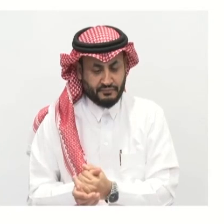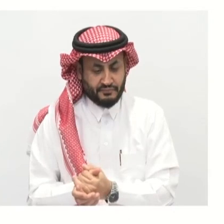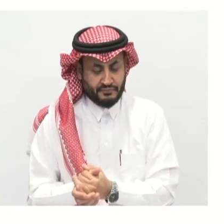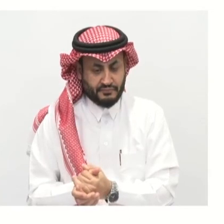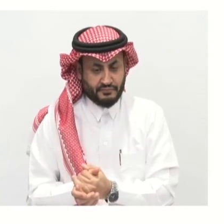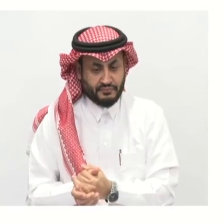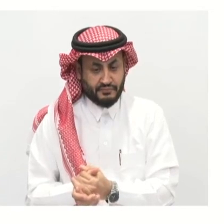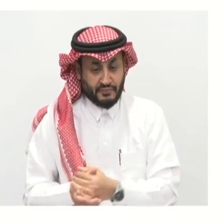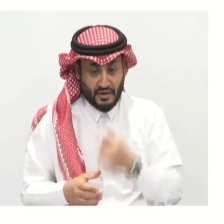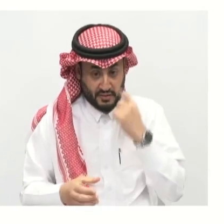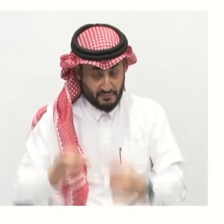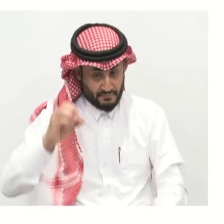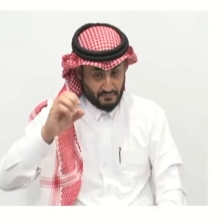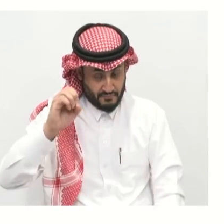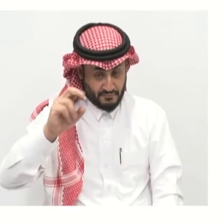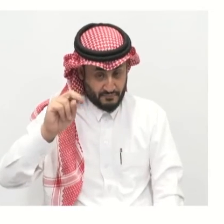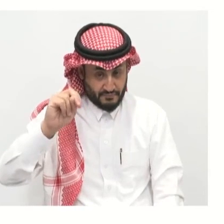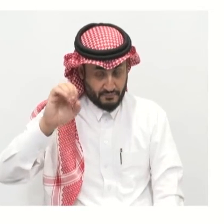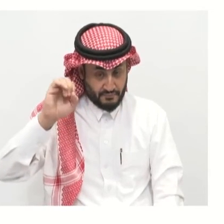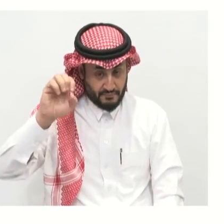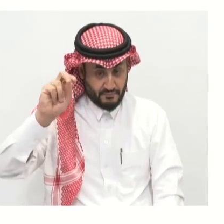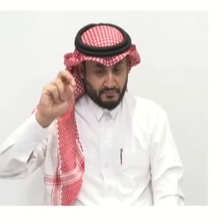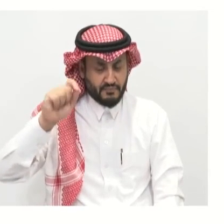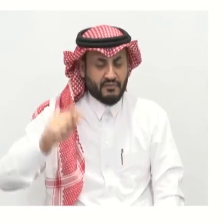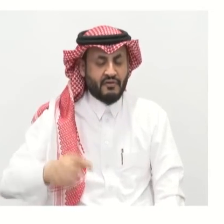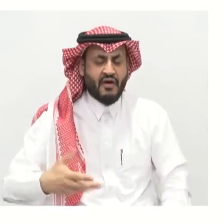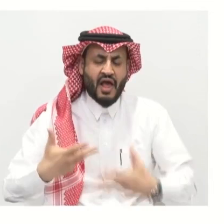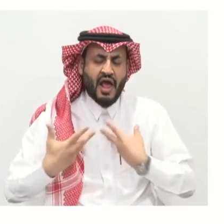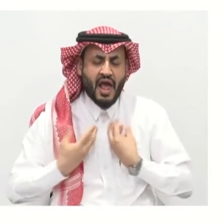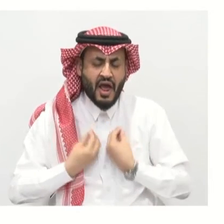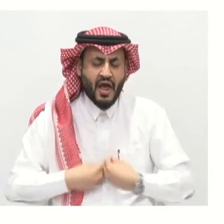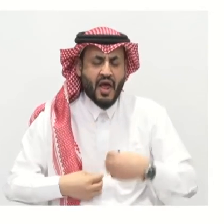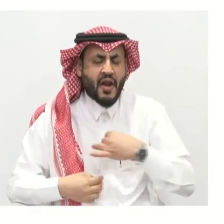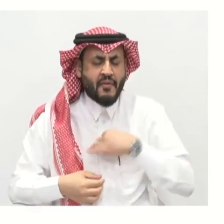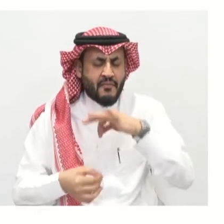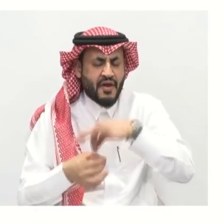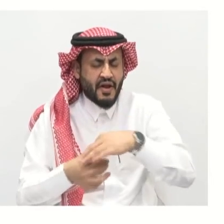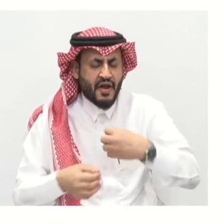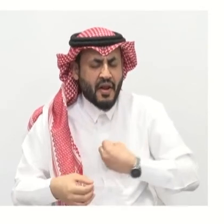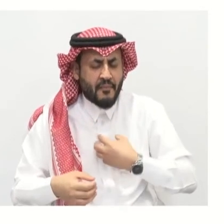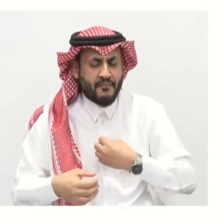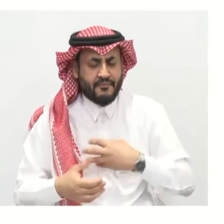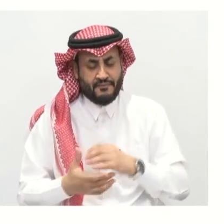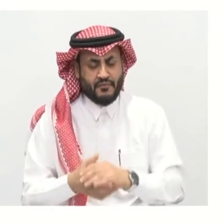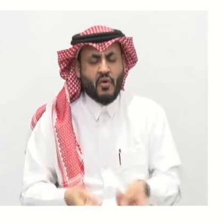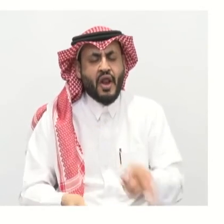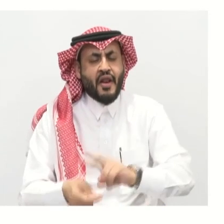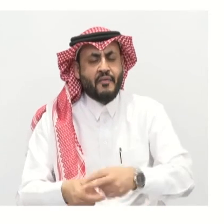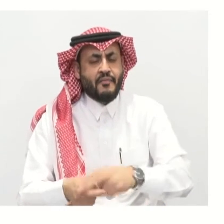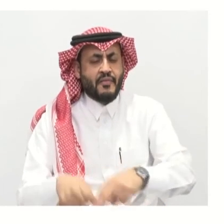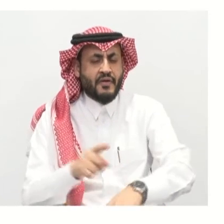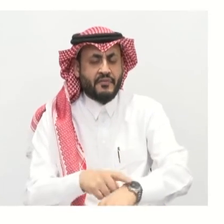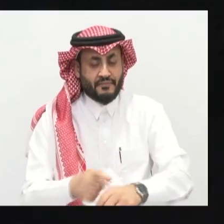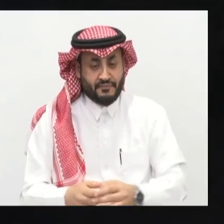be content is to have peace inside your heart all the time.